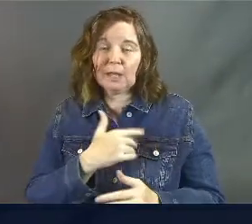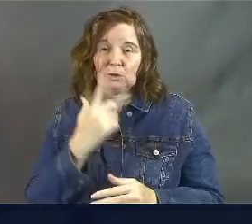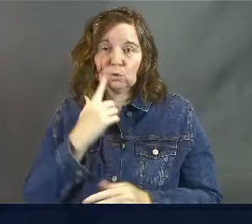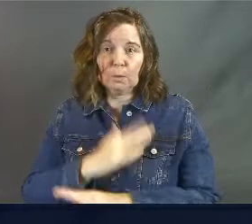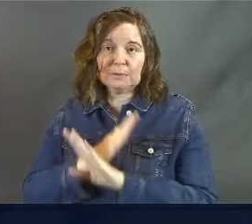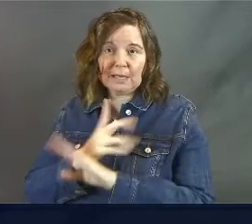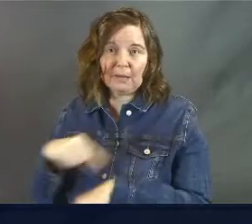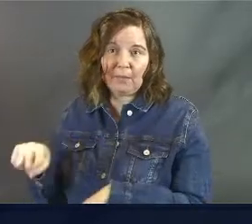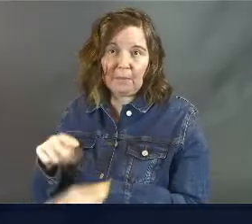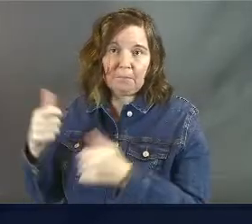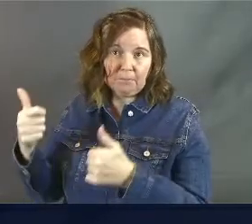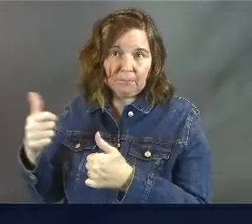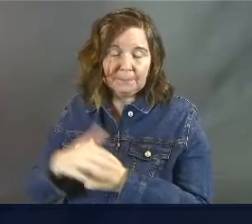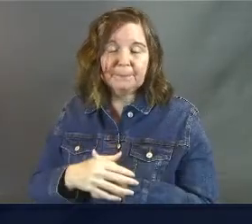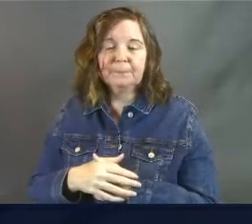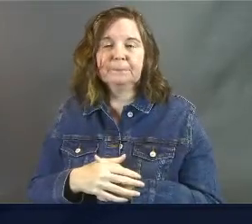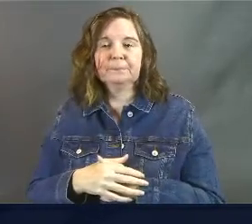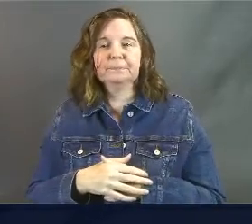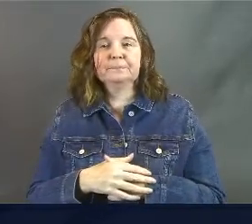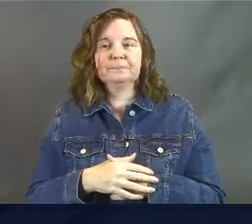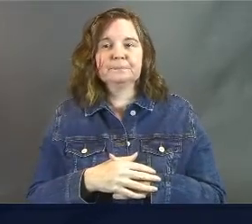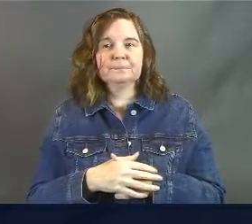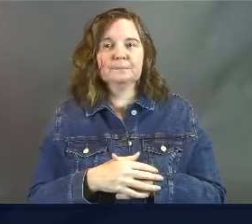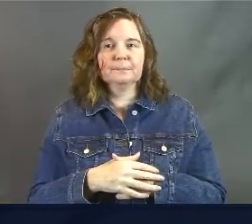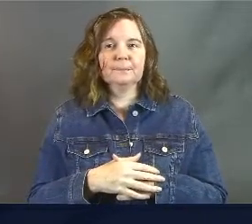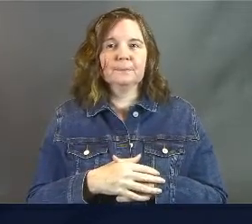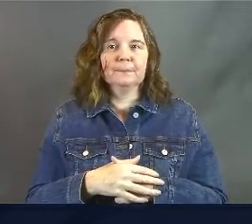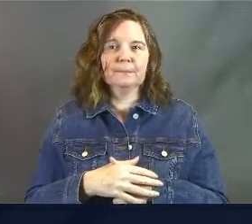in order to protect them.